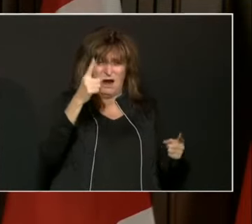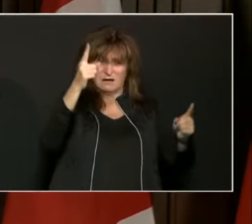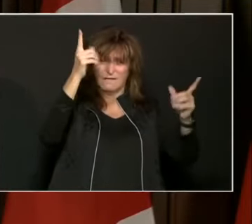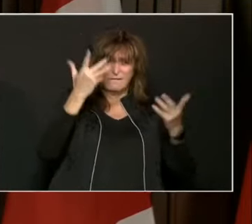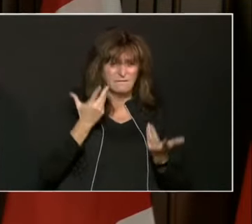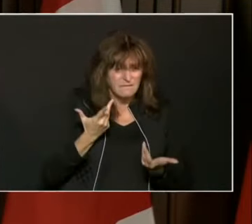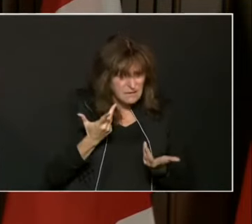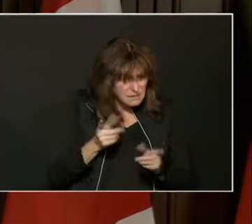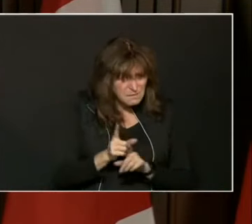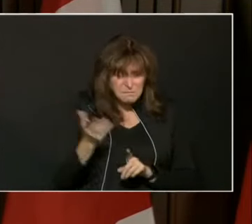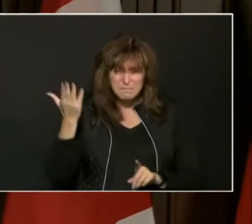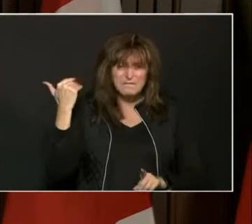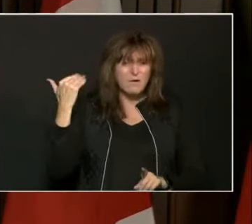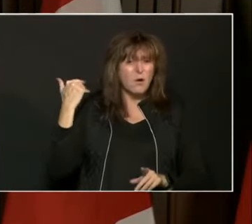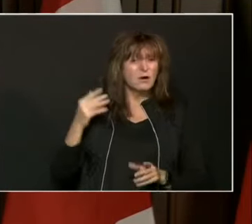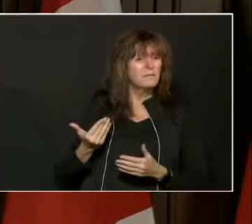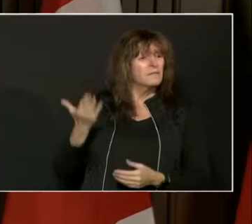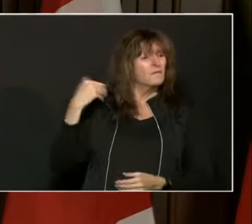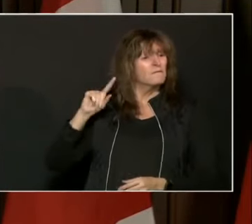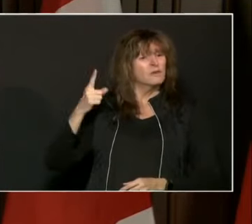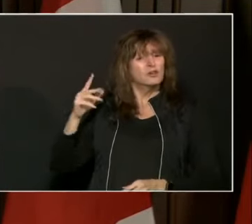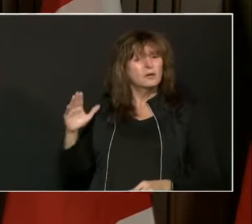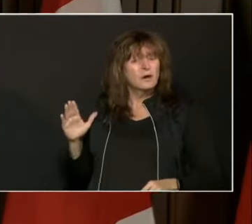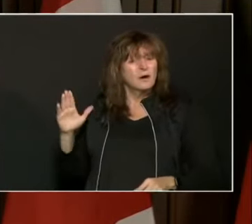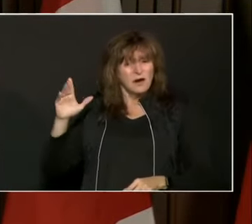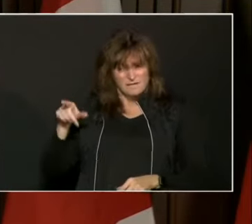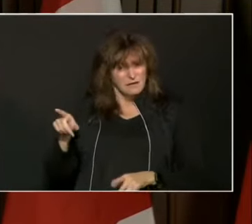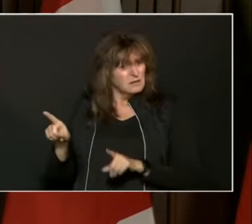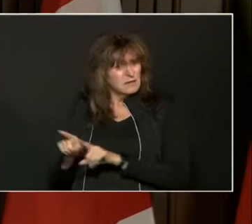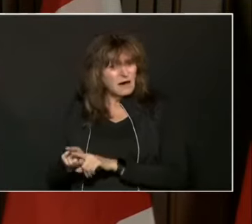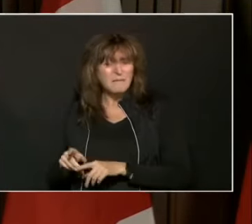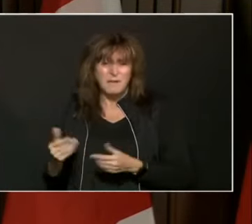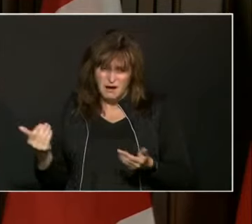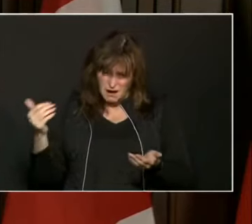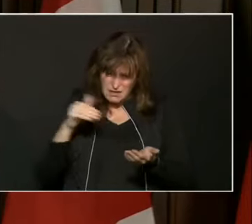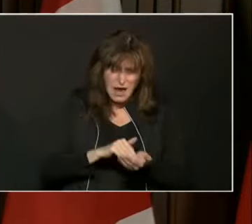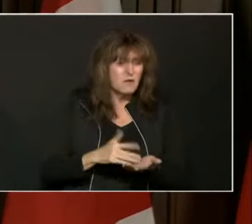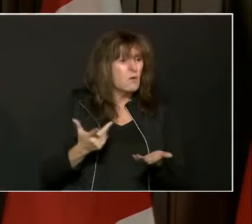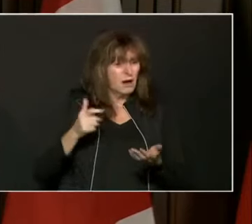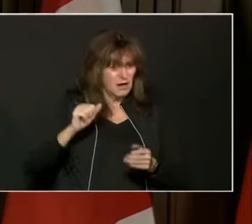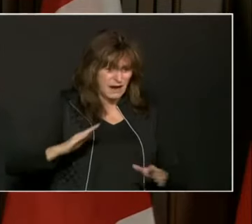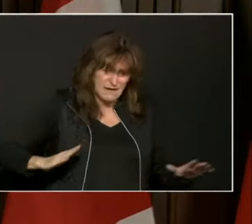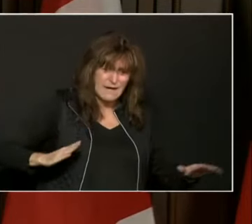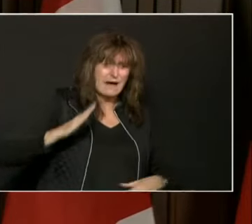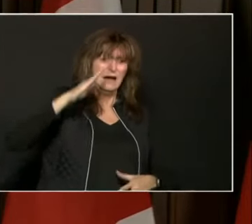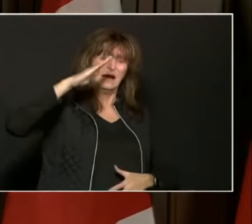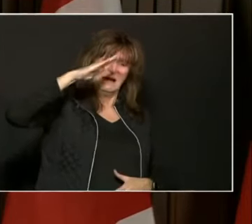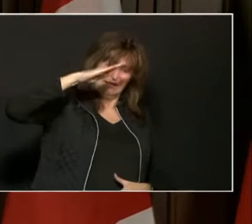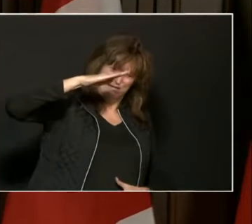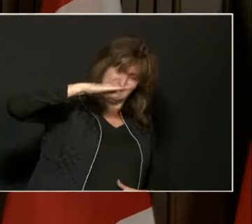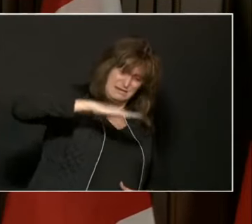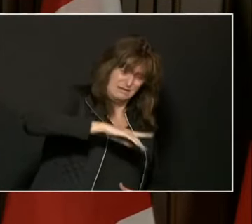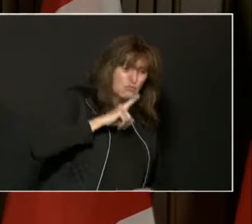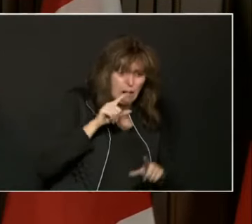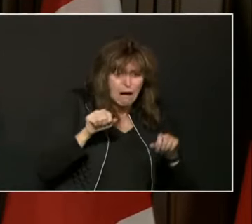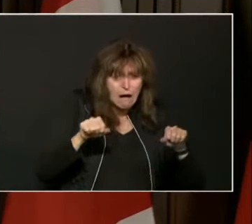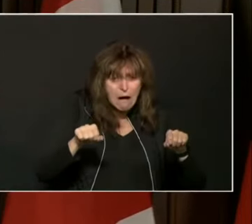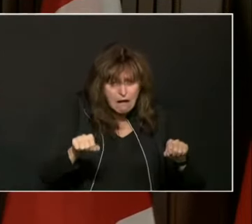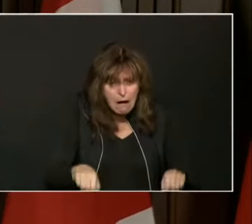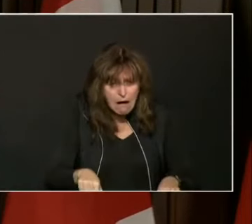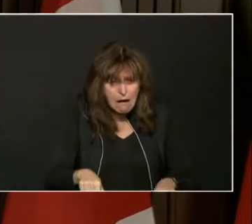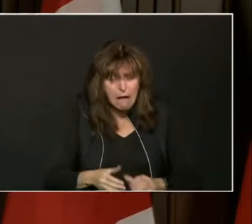effectively and efficiently, we can continue to turn the curve and come off the precarious situation that Dr. Brown alluded to and coming down